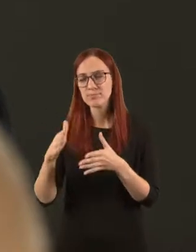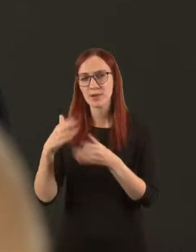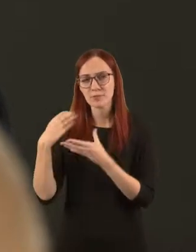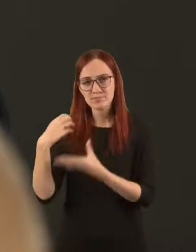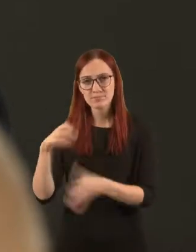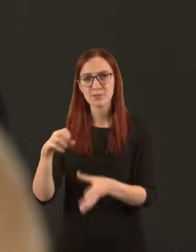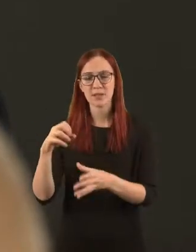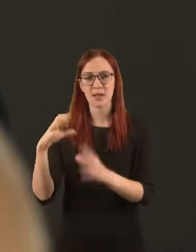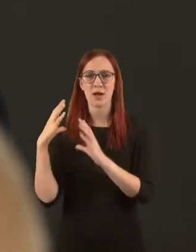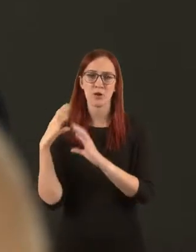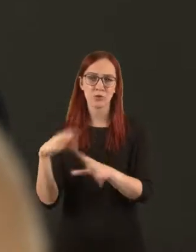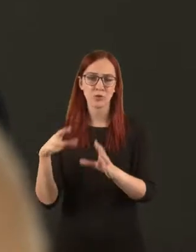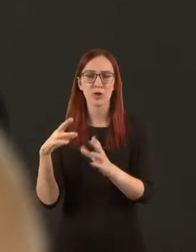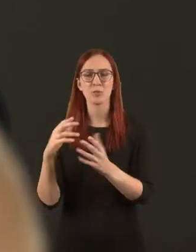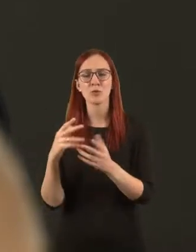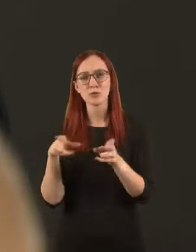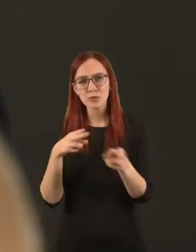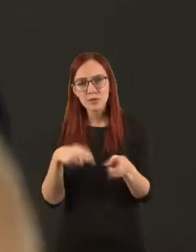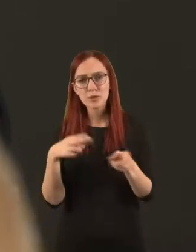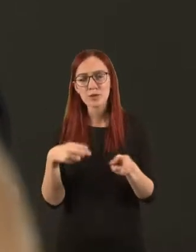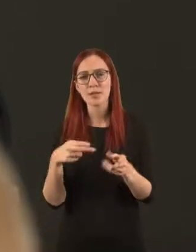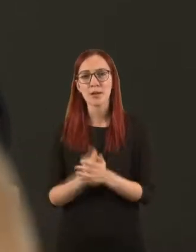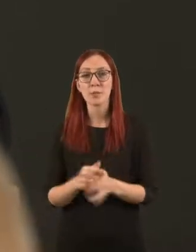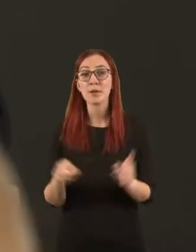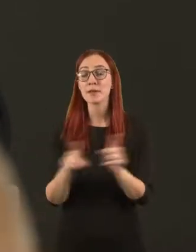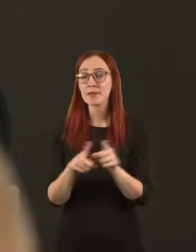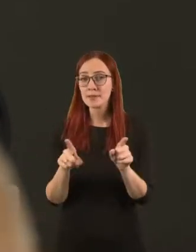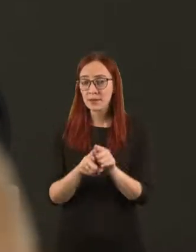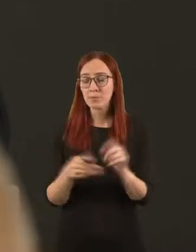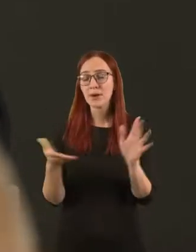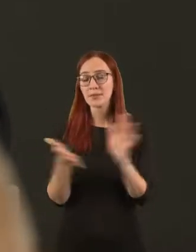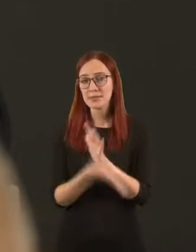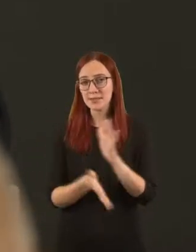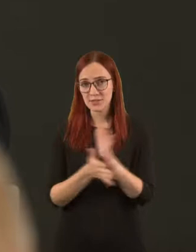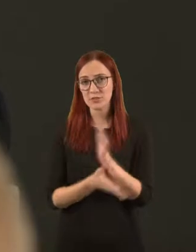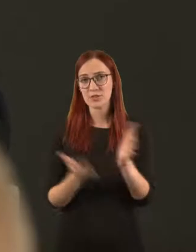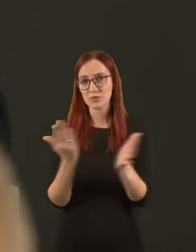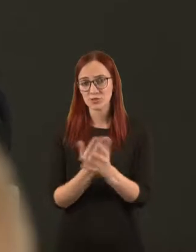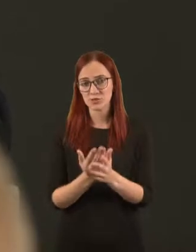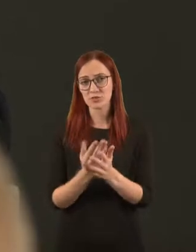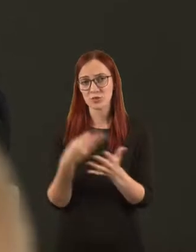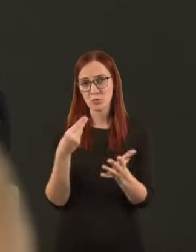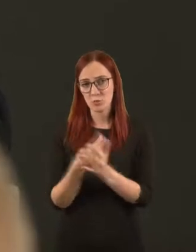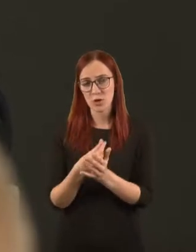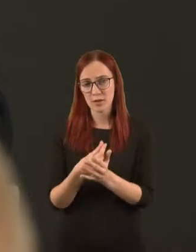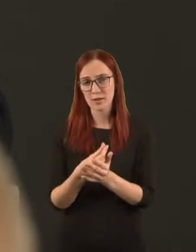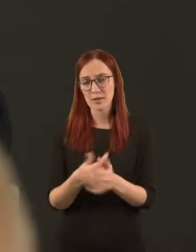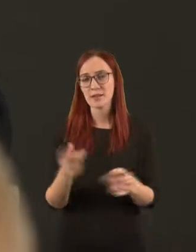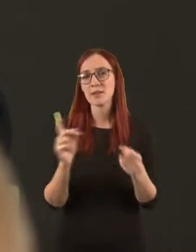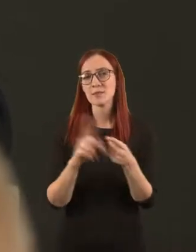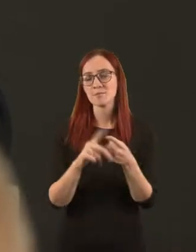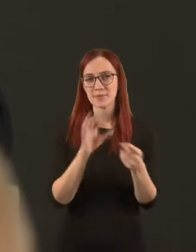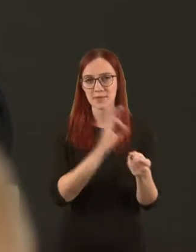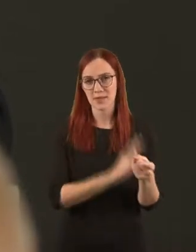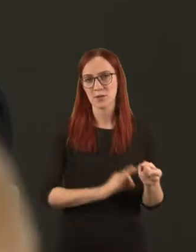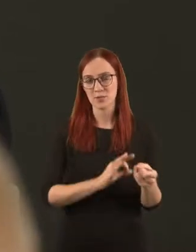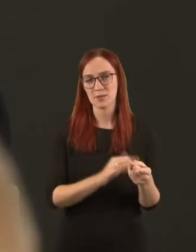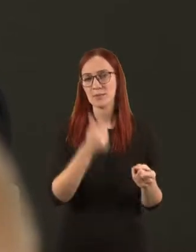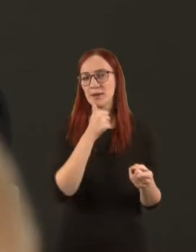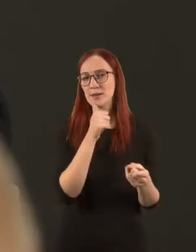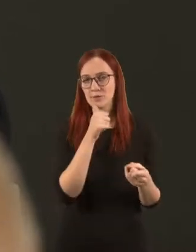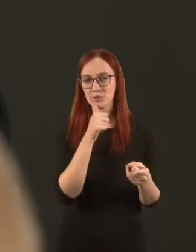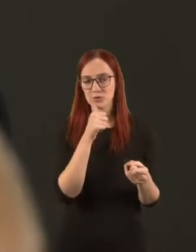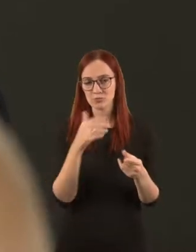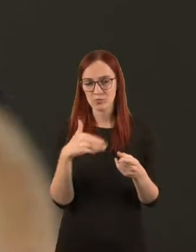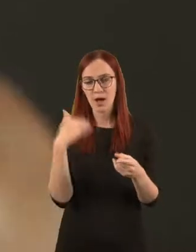and the funds allocated under it. We are also implementing the polluter pays